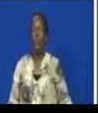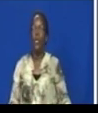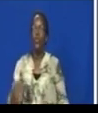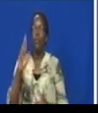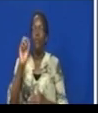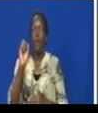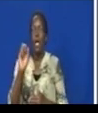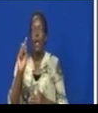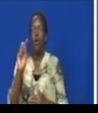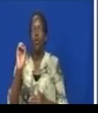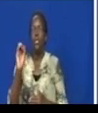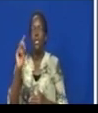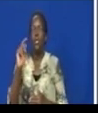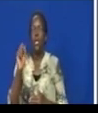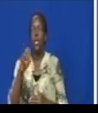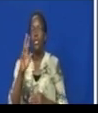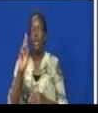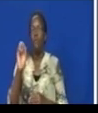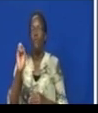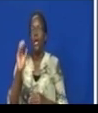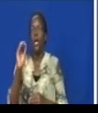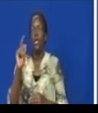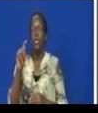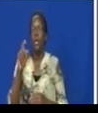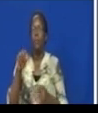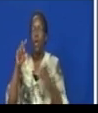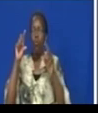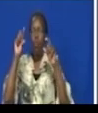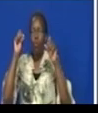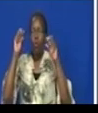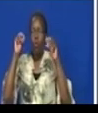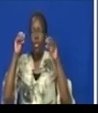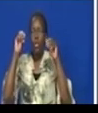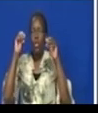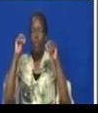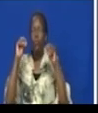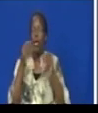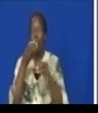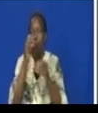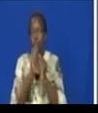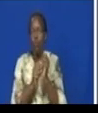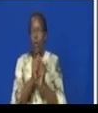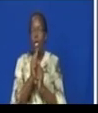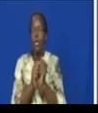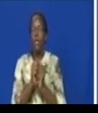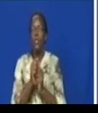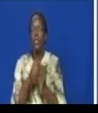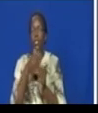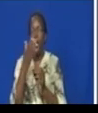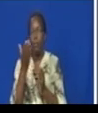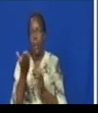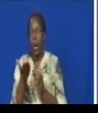vector quantity. Now, vector quantities are those quantities that